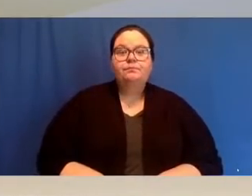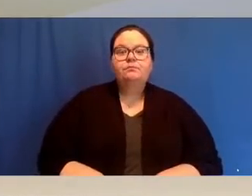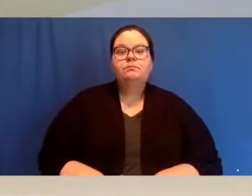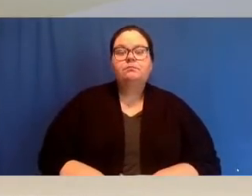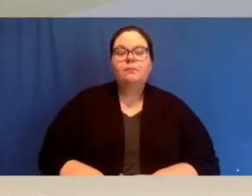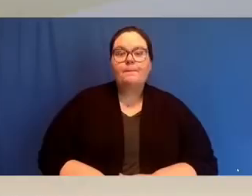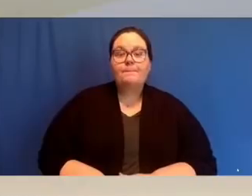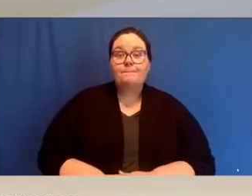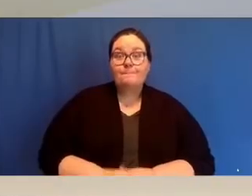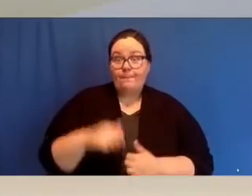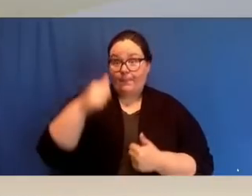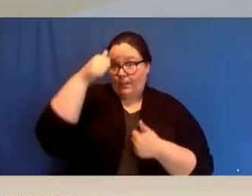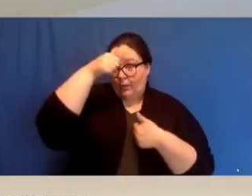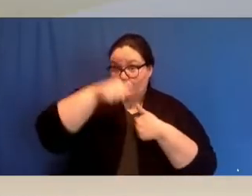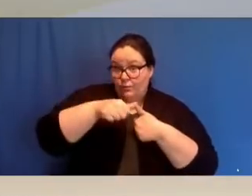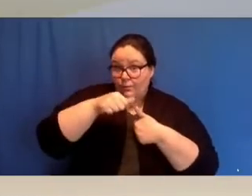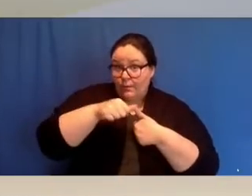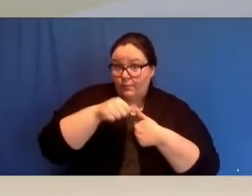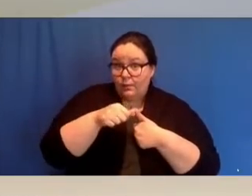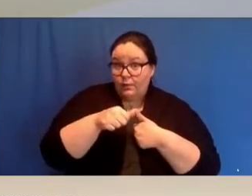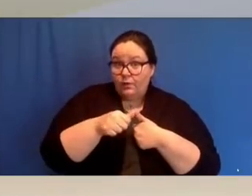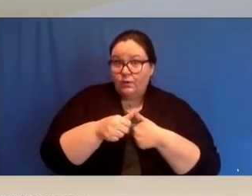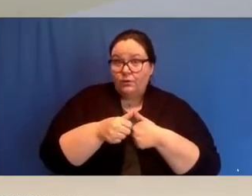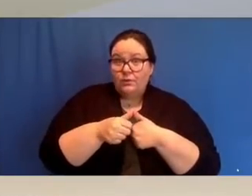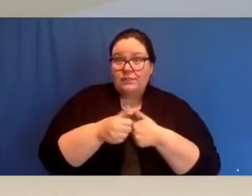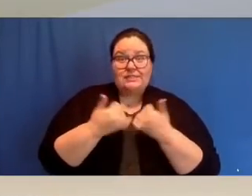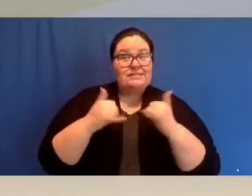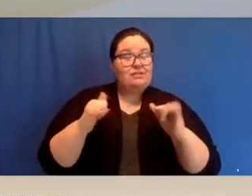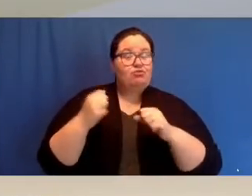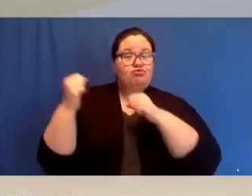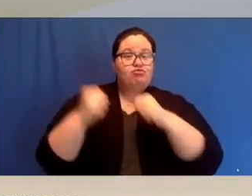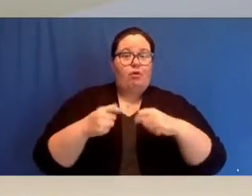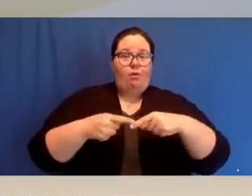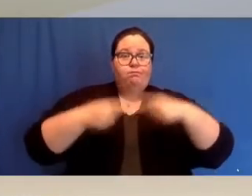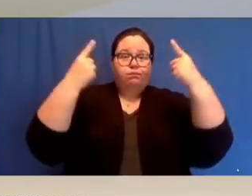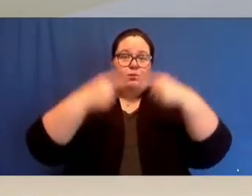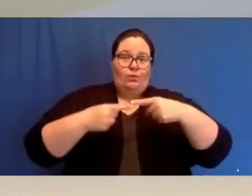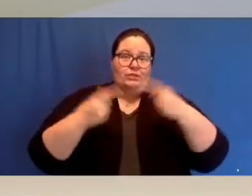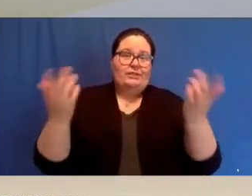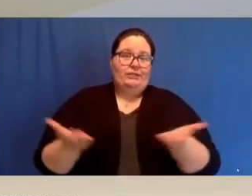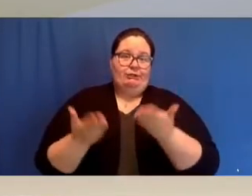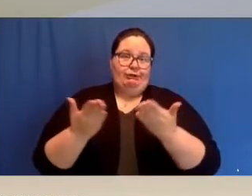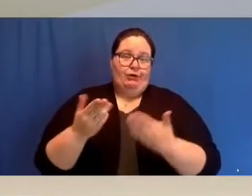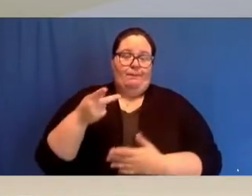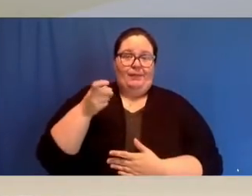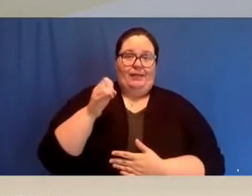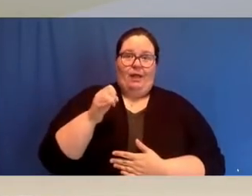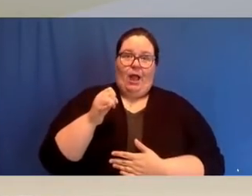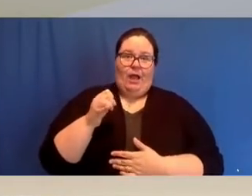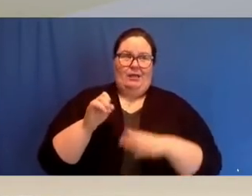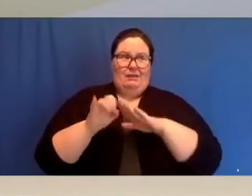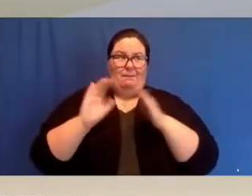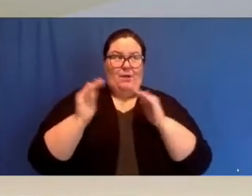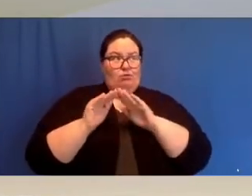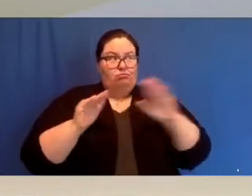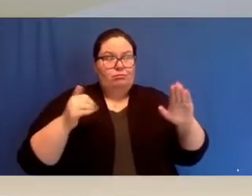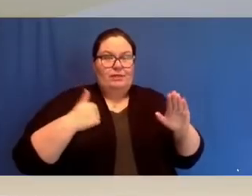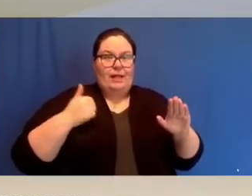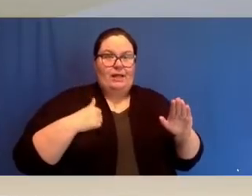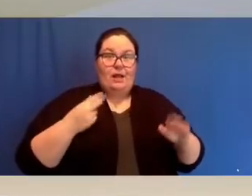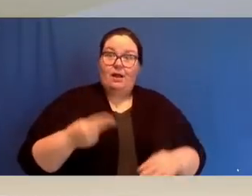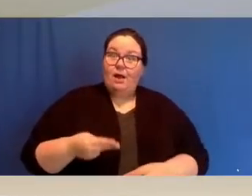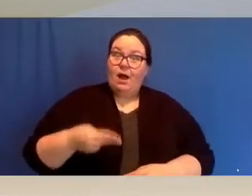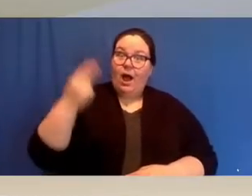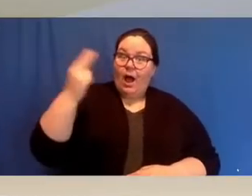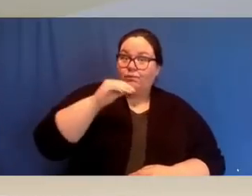remind Islanders that we continue to have the strongest border measures in the country, that we have one of the highest uptakes in vaccination rates